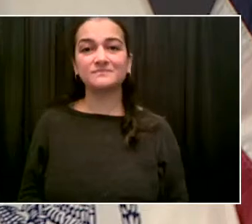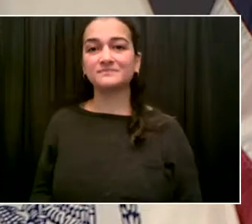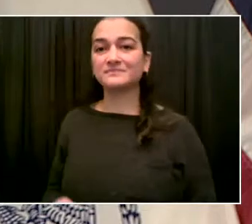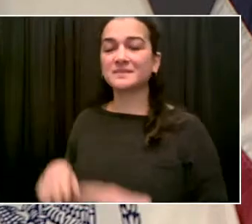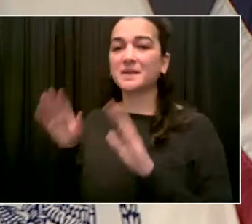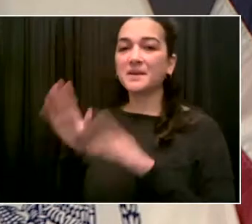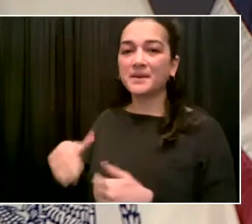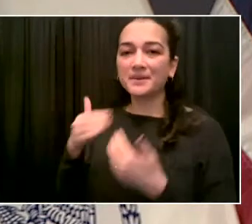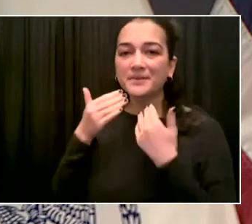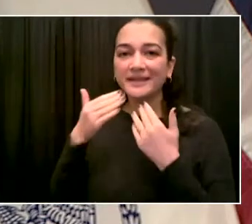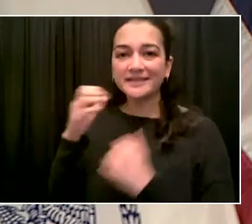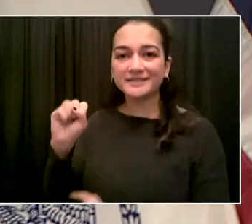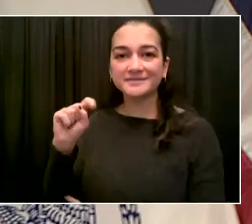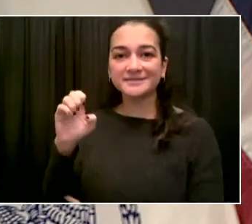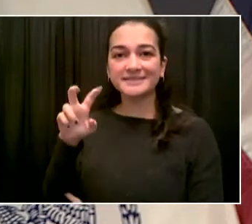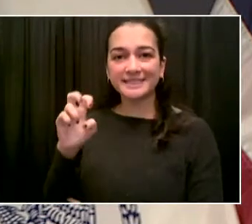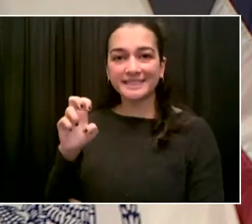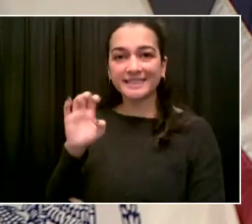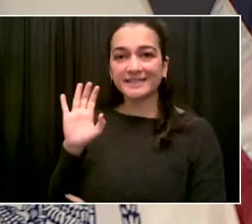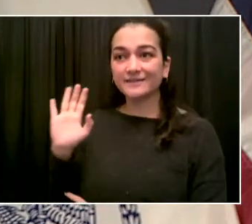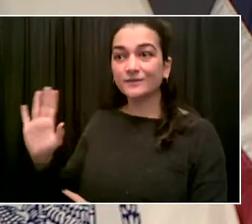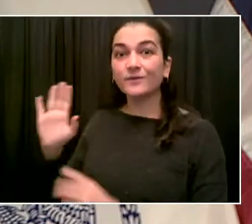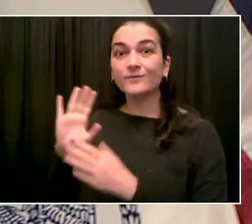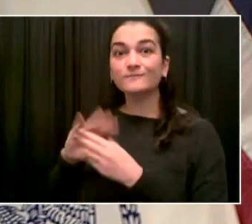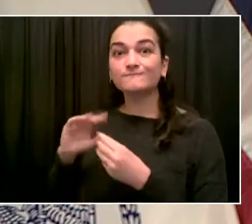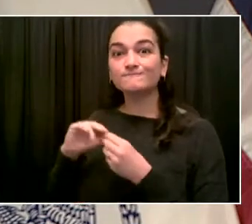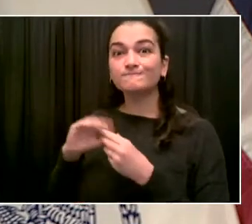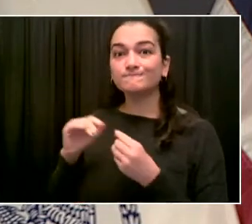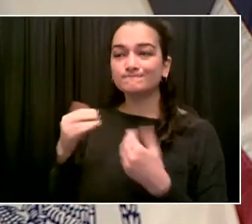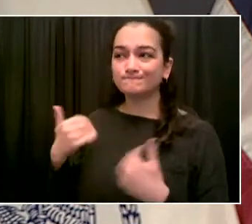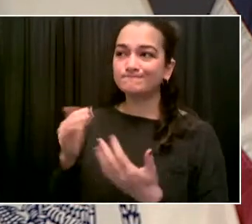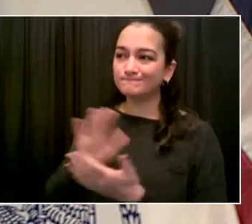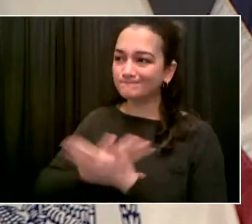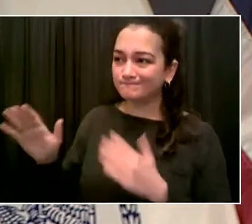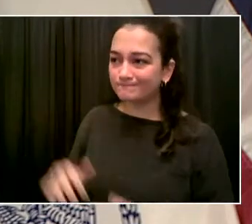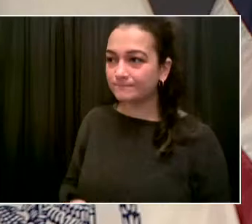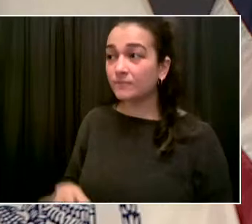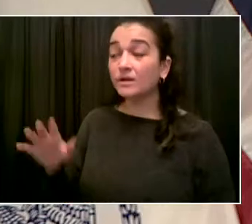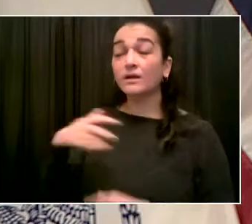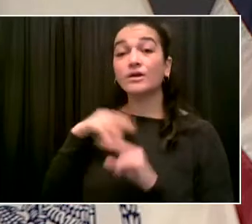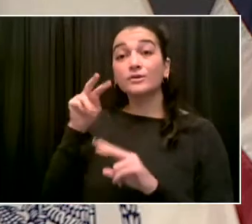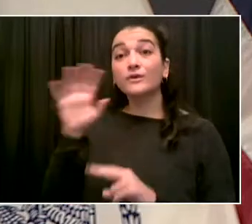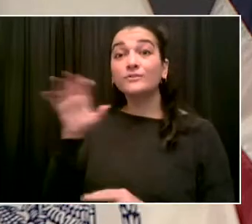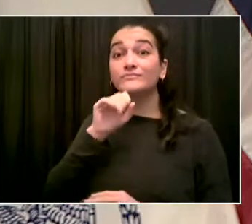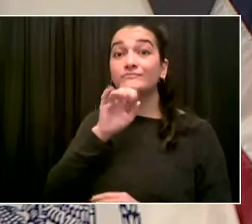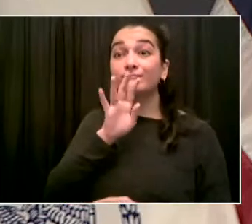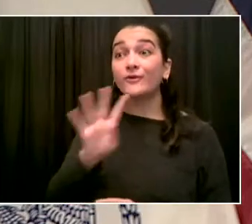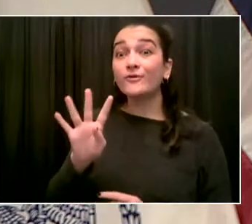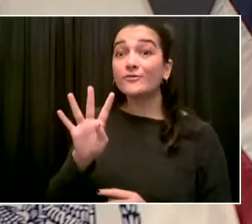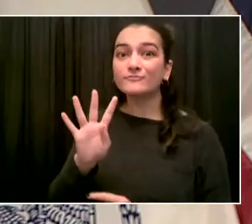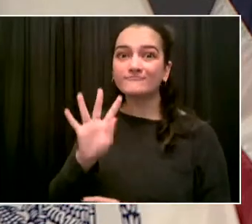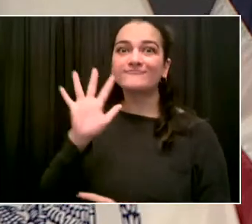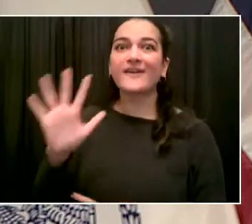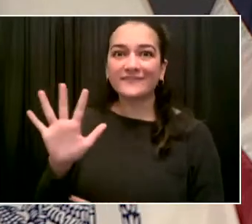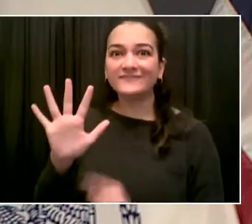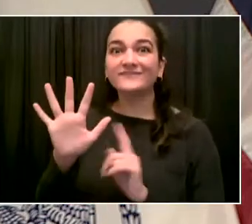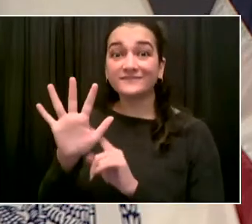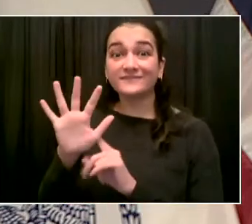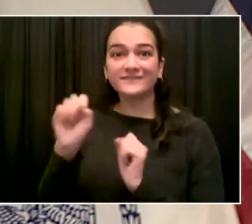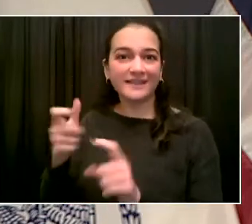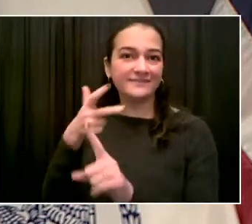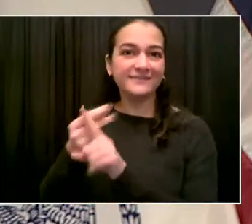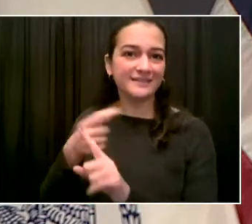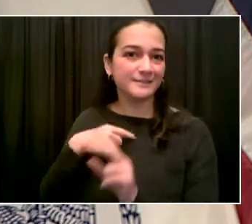get vaccinated, and that's just good for everyone. Thank you very, very much for your support for this initiative. And now, everyone, I want you to